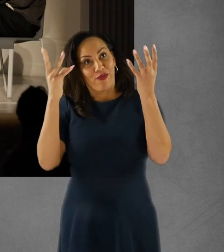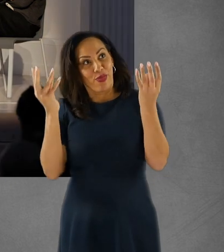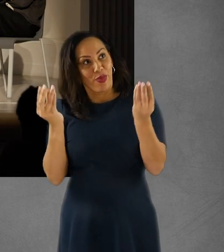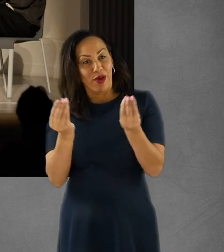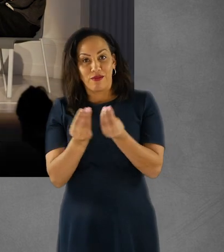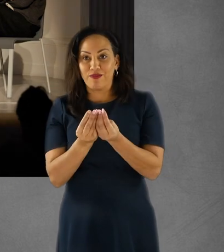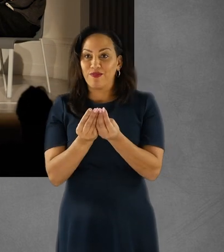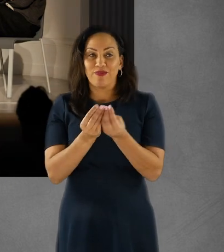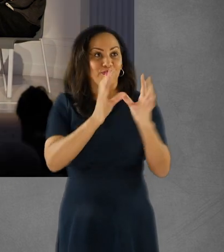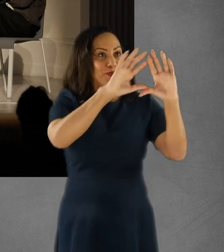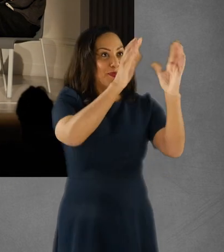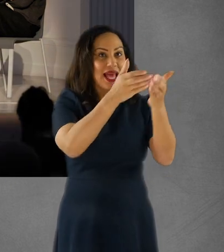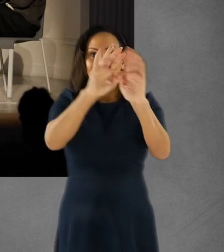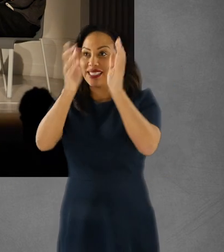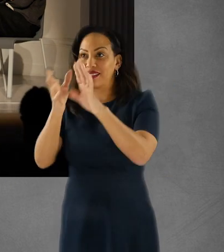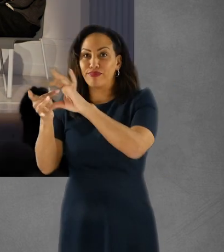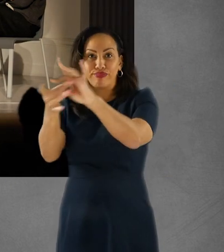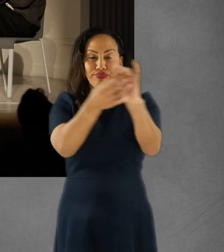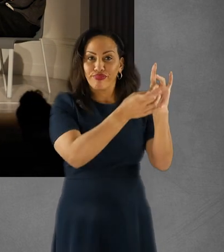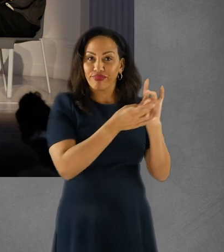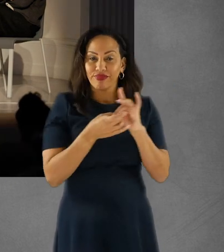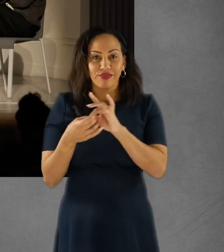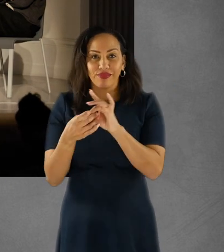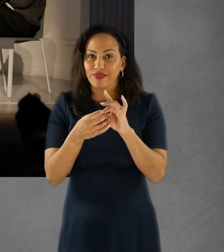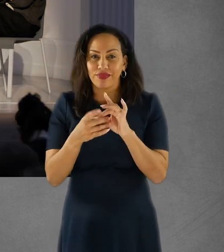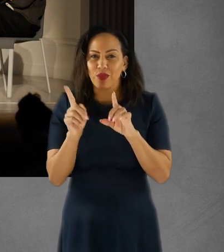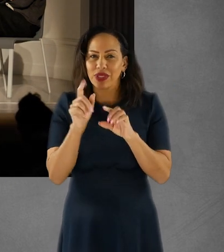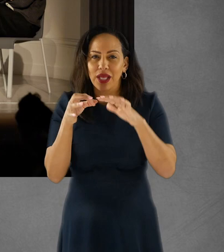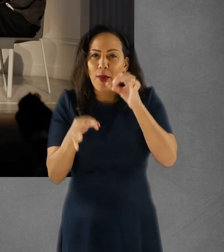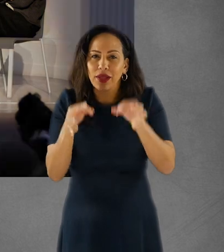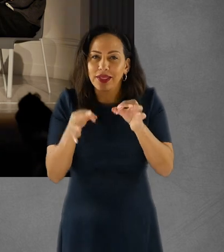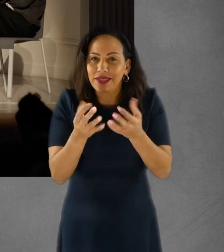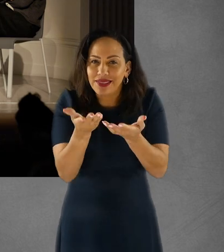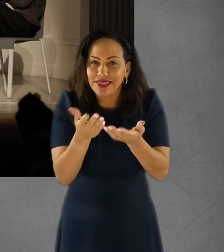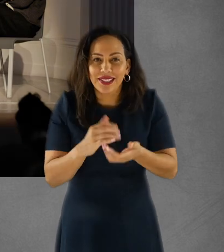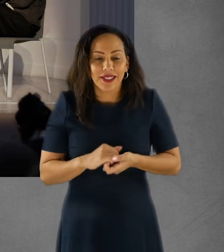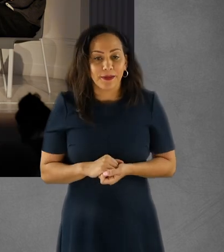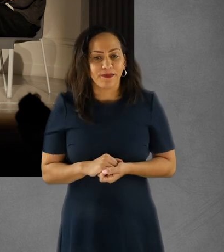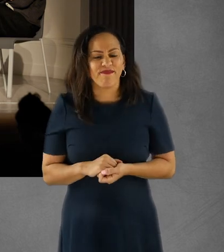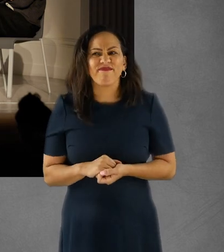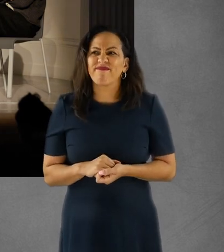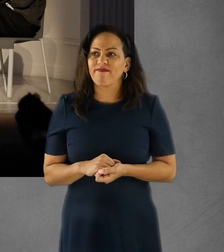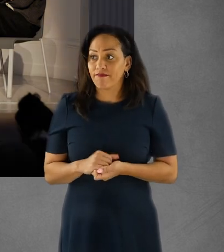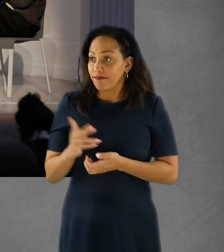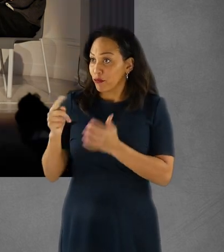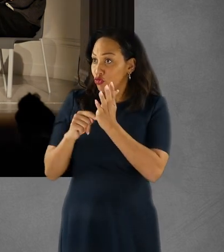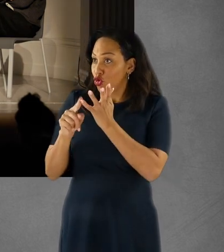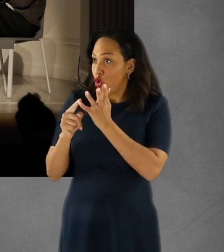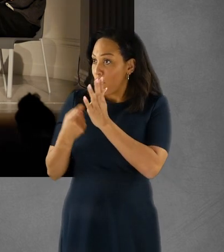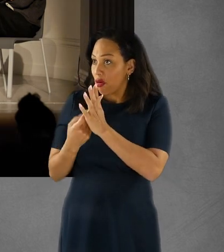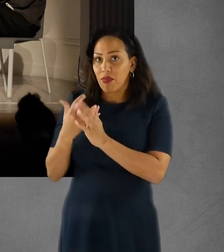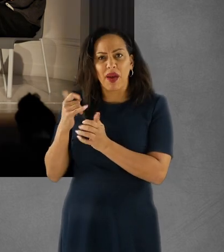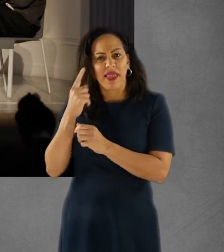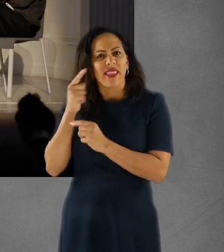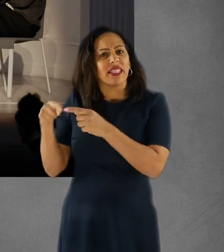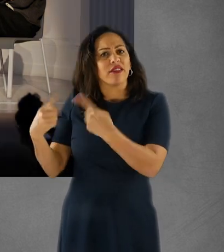Maybe you two feels different. I would rather not attach a kind of such a meaning or a